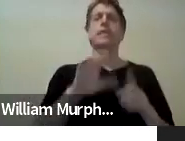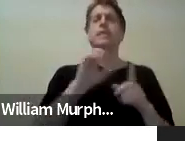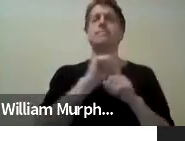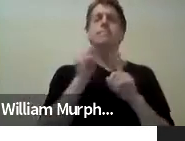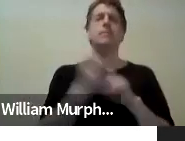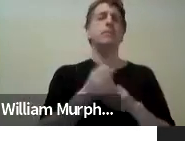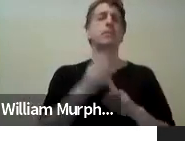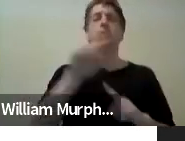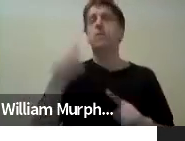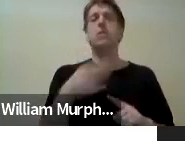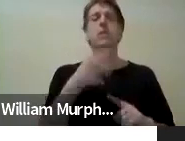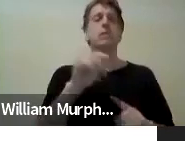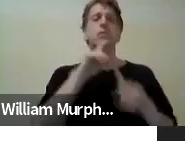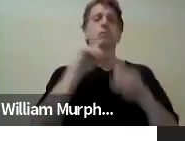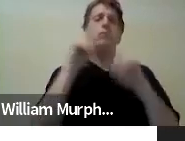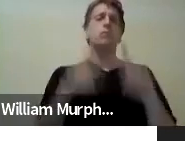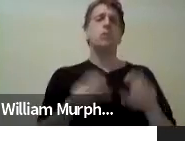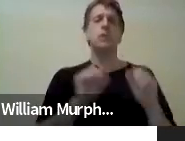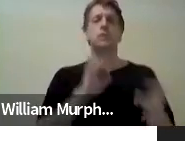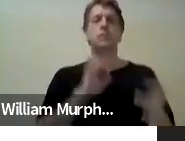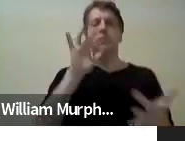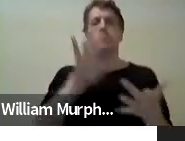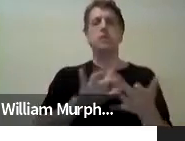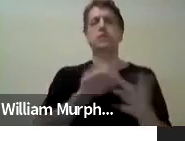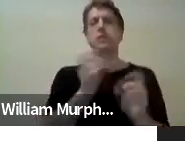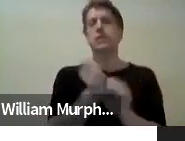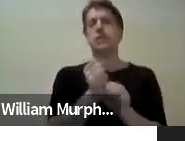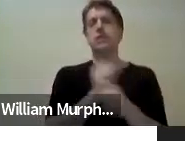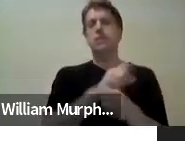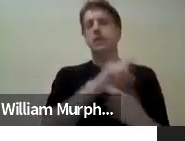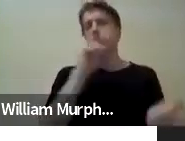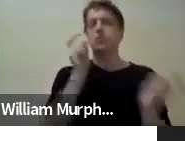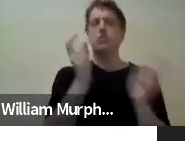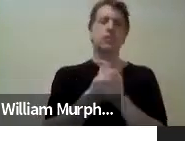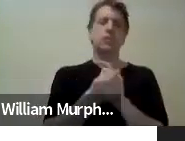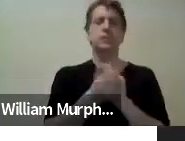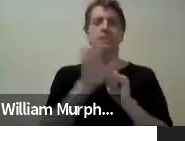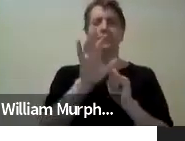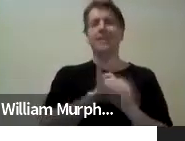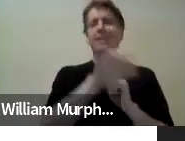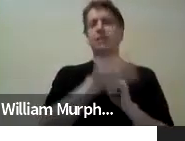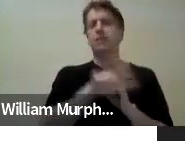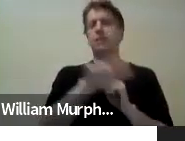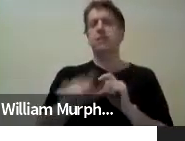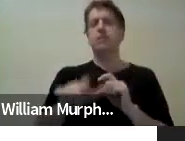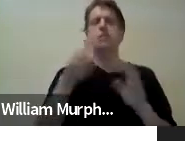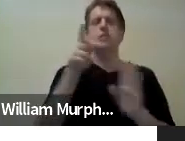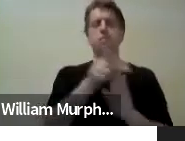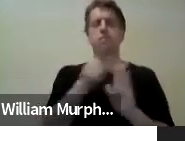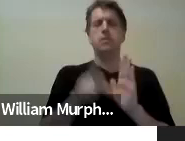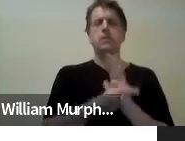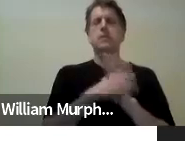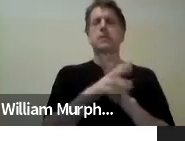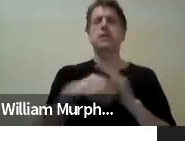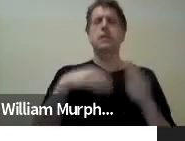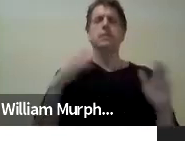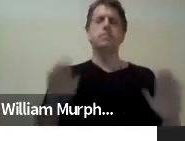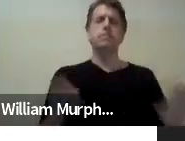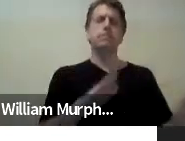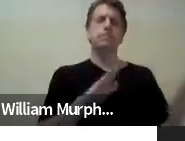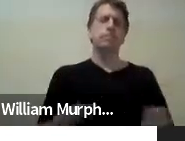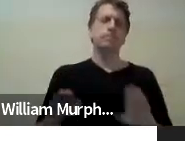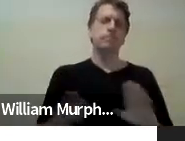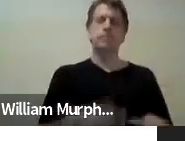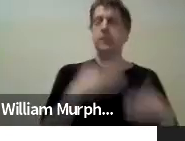reported, you know, can we reach out to change that housing provider's policy and behaviors. Yeah,